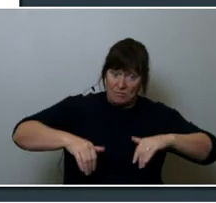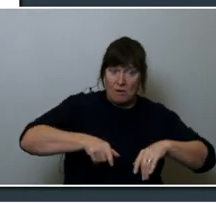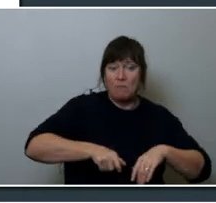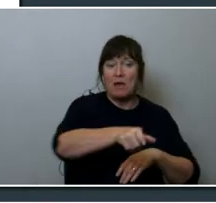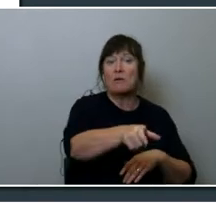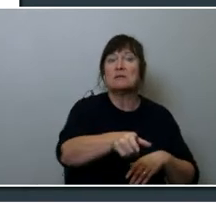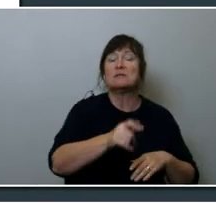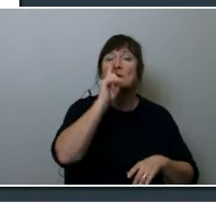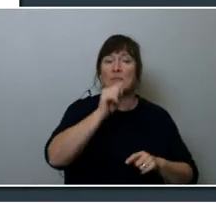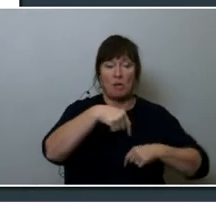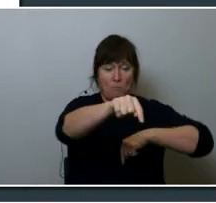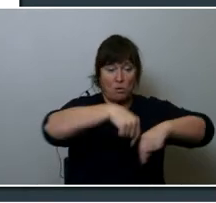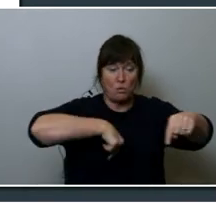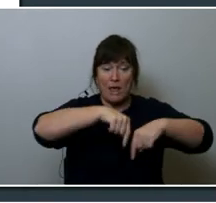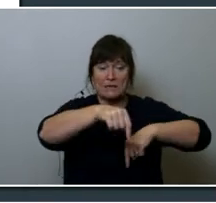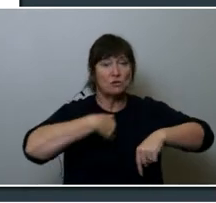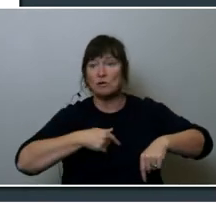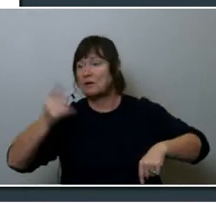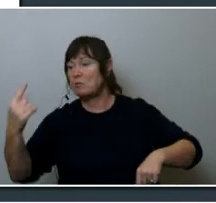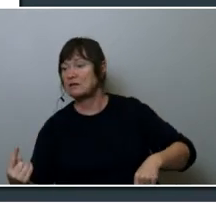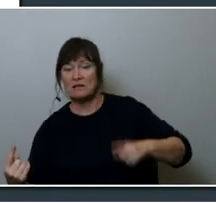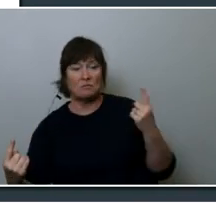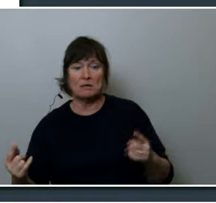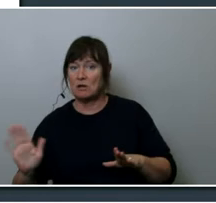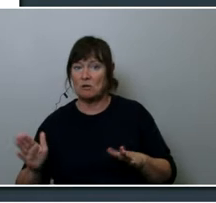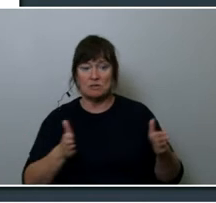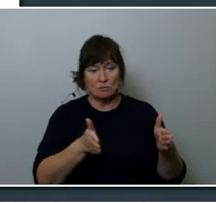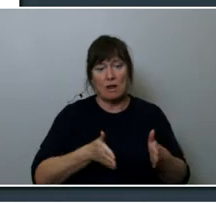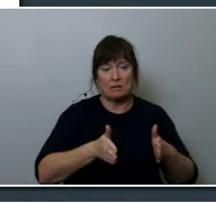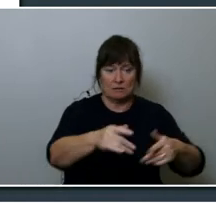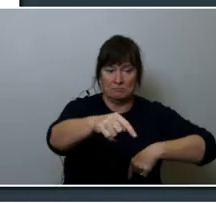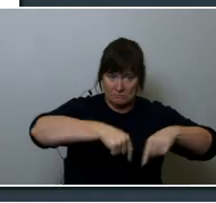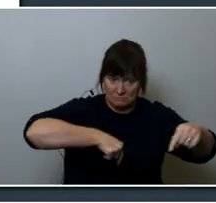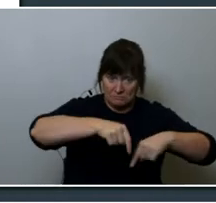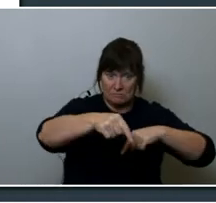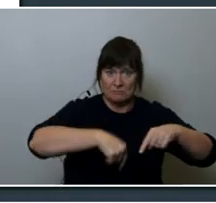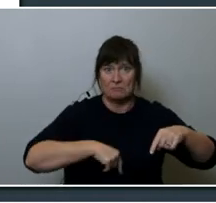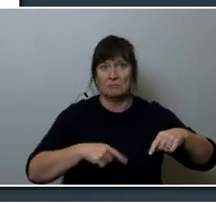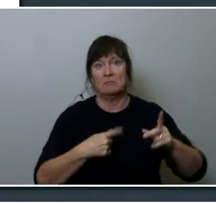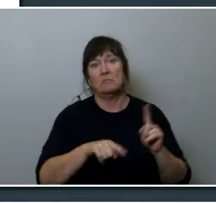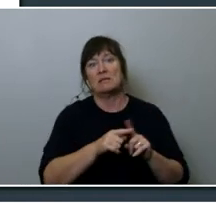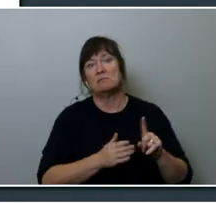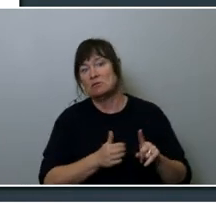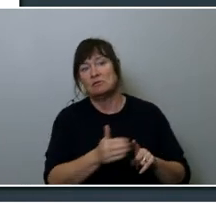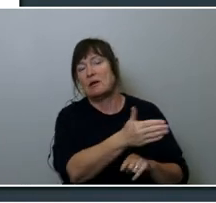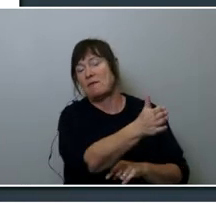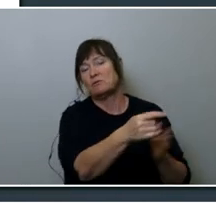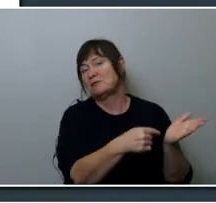allows public to use the highway cycle path to get from Taradale up onto the limestone tracks more safely and less